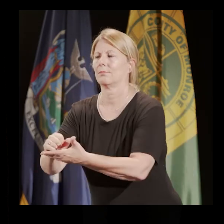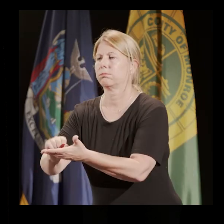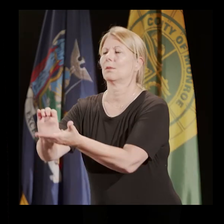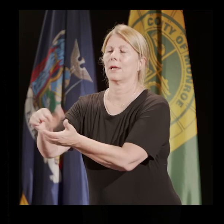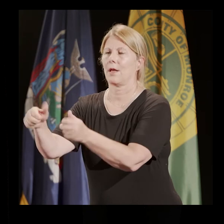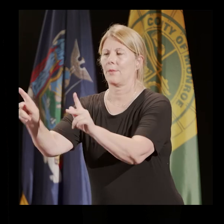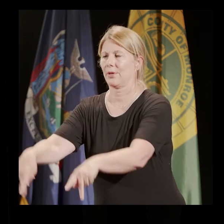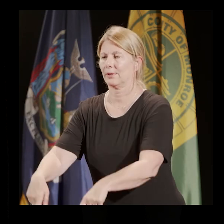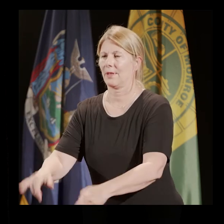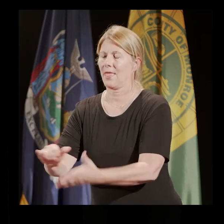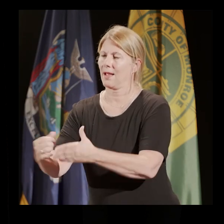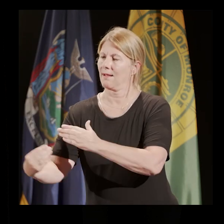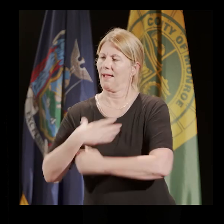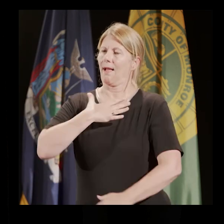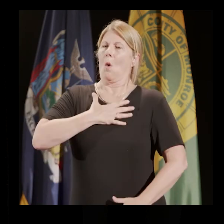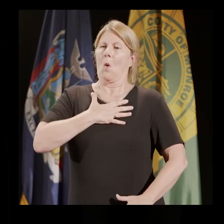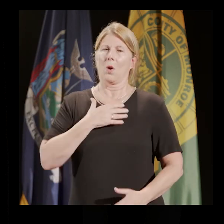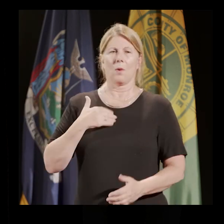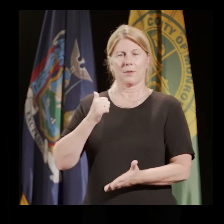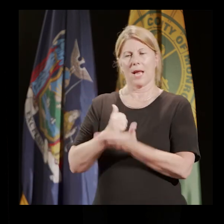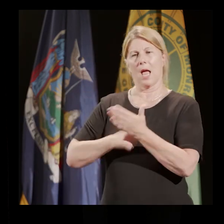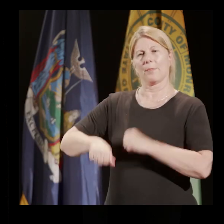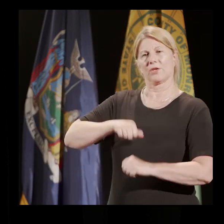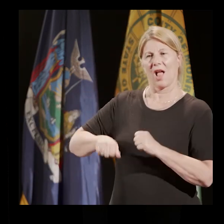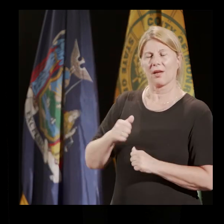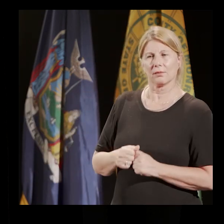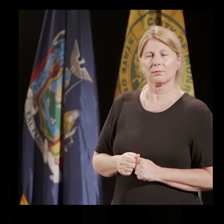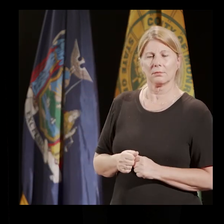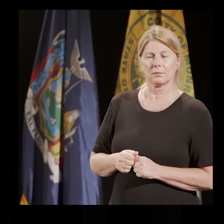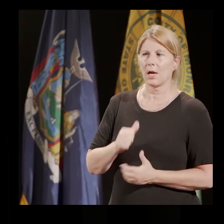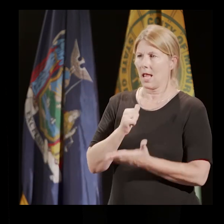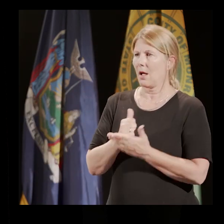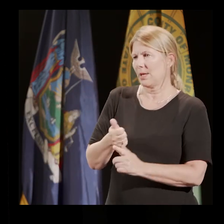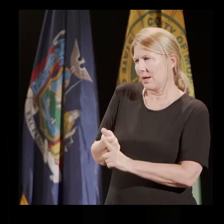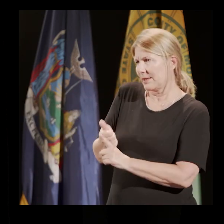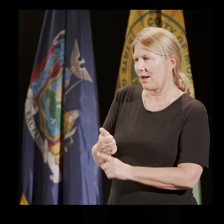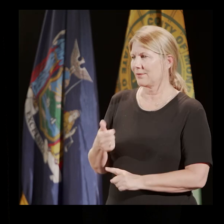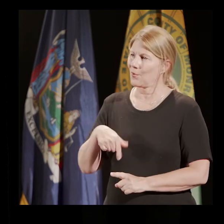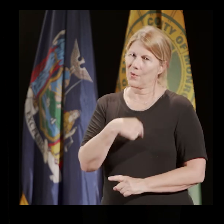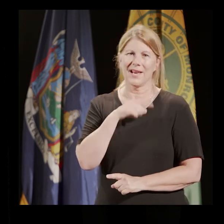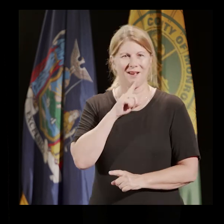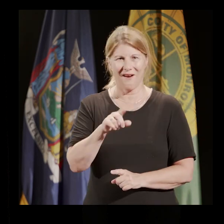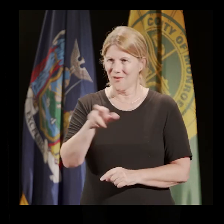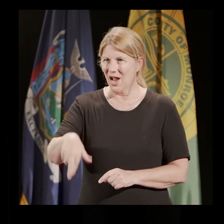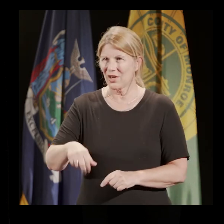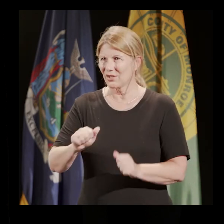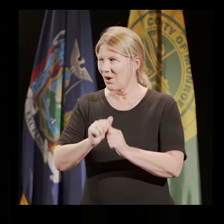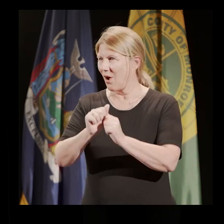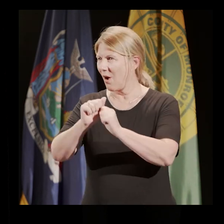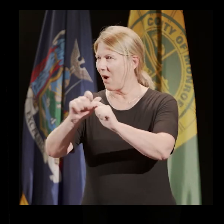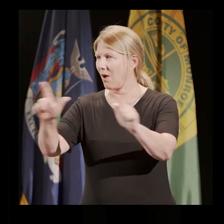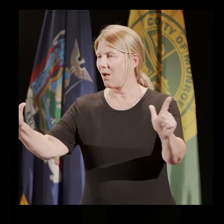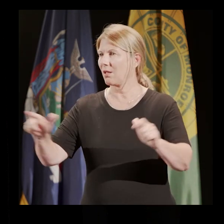our collaboration and partnerships. When we help each other, we're helping ourselves. We are Rochester, every single one